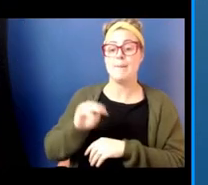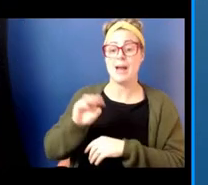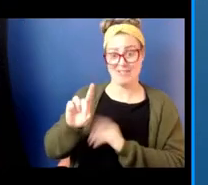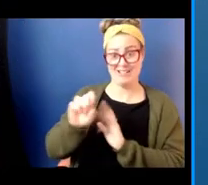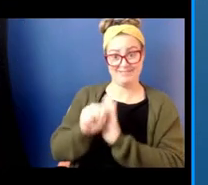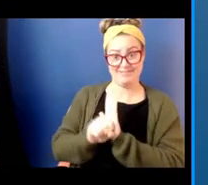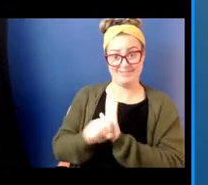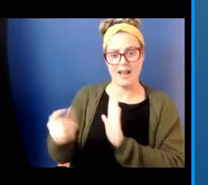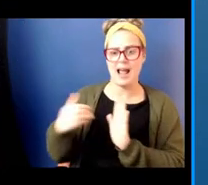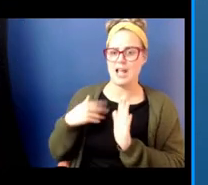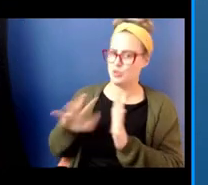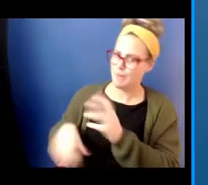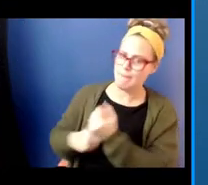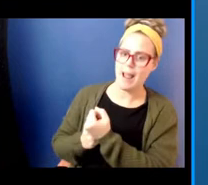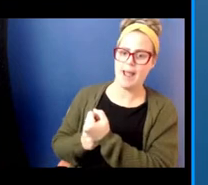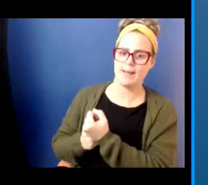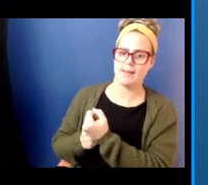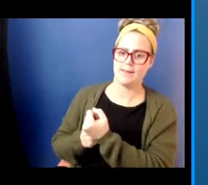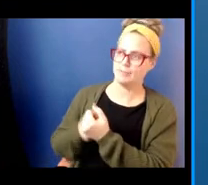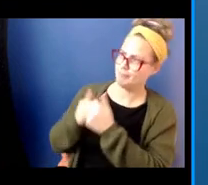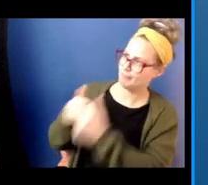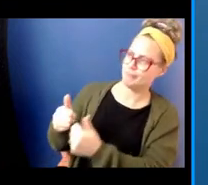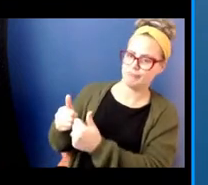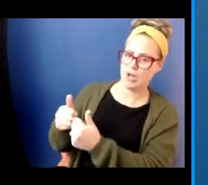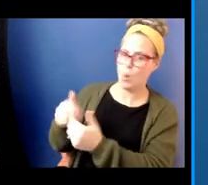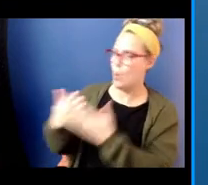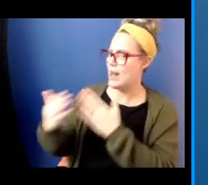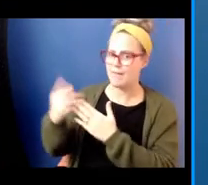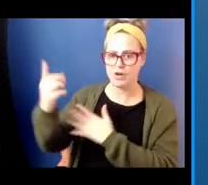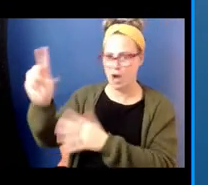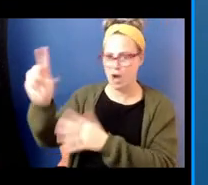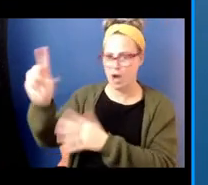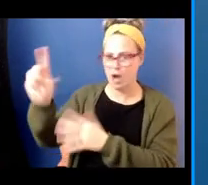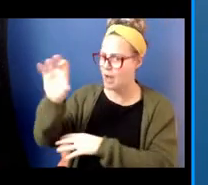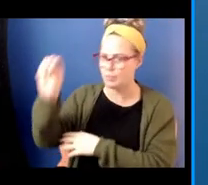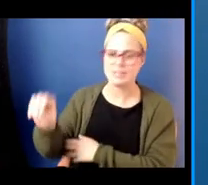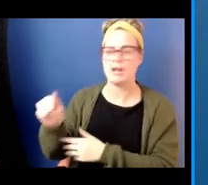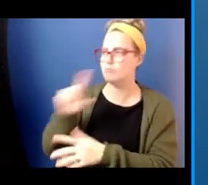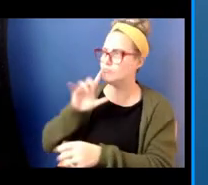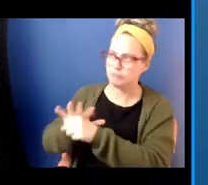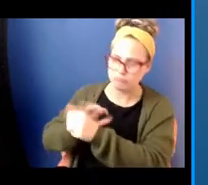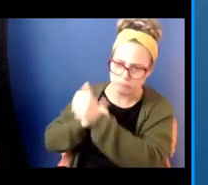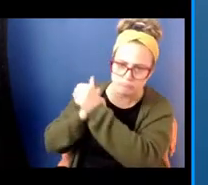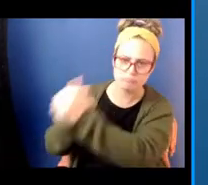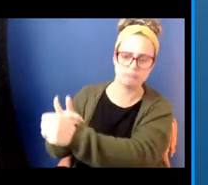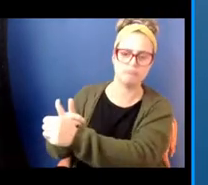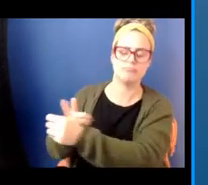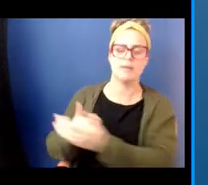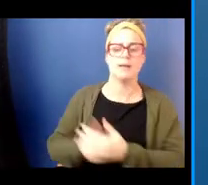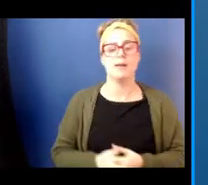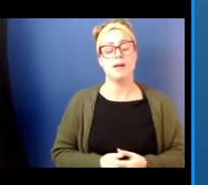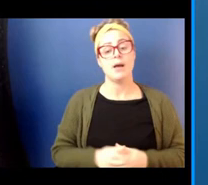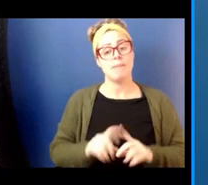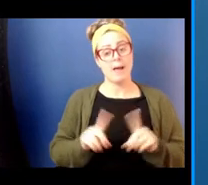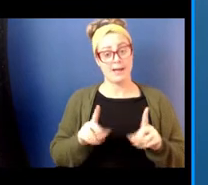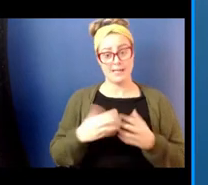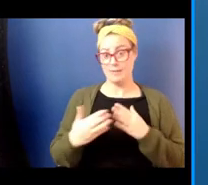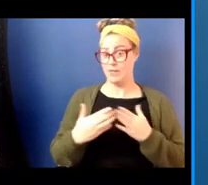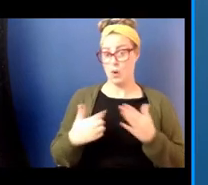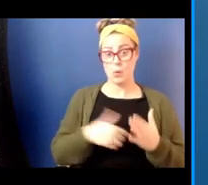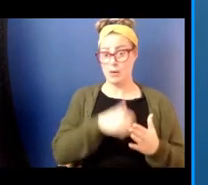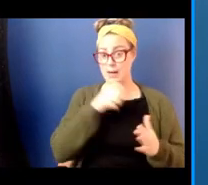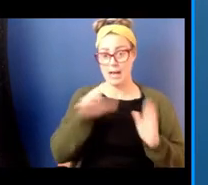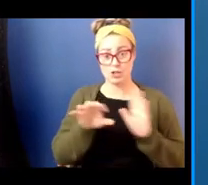the president of the United States wants but even though we were not chosen I don't think it lessens